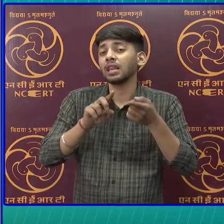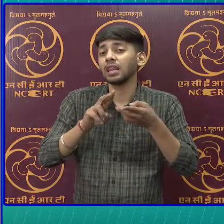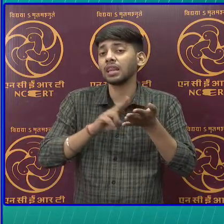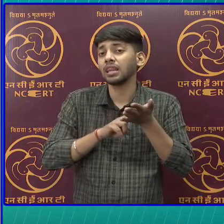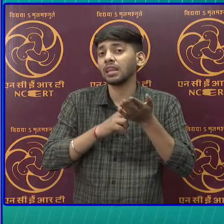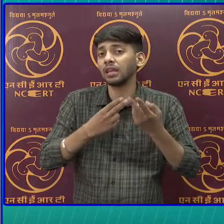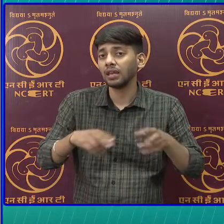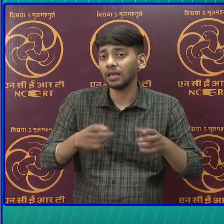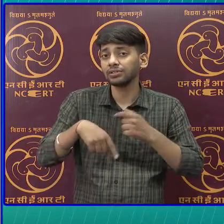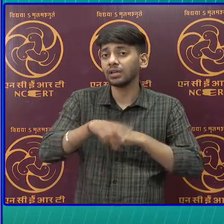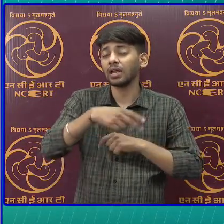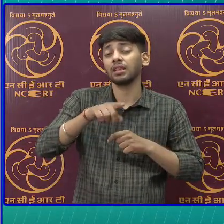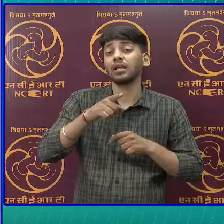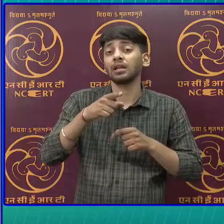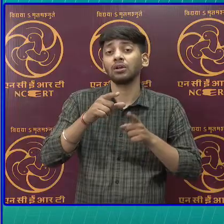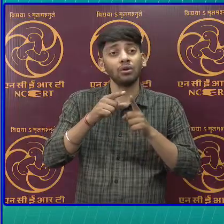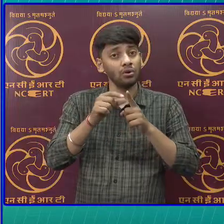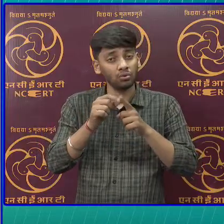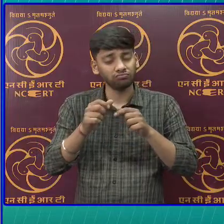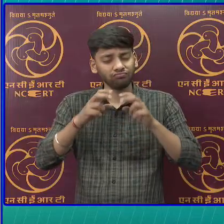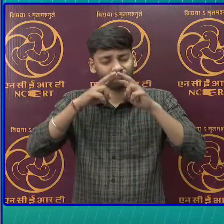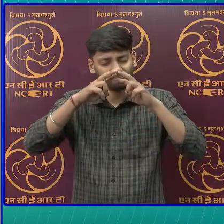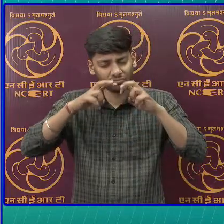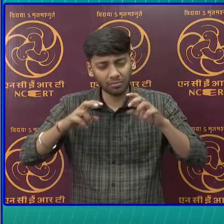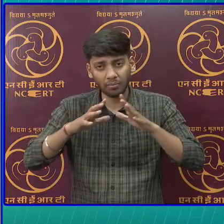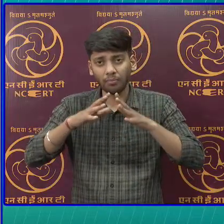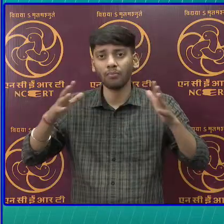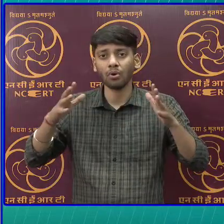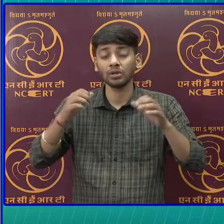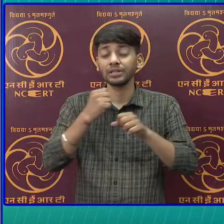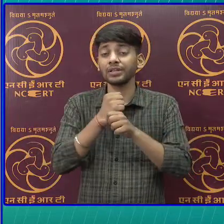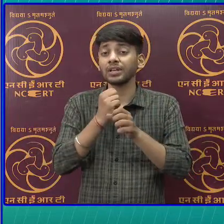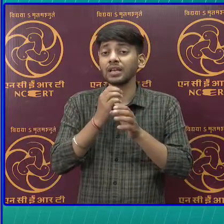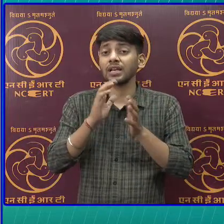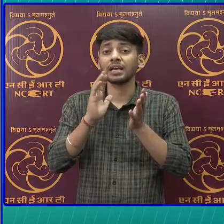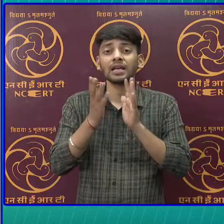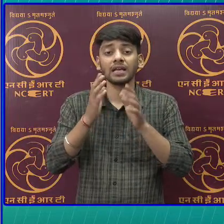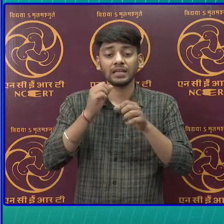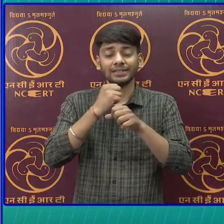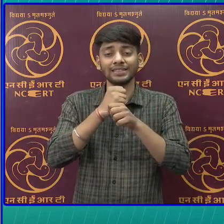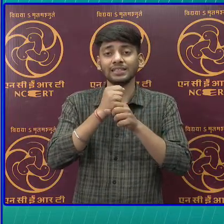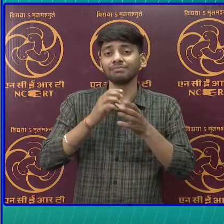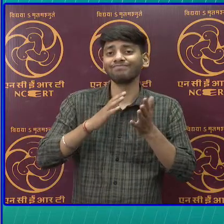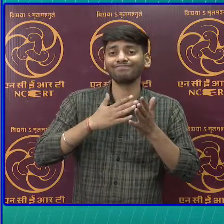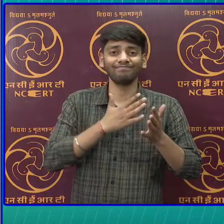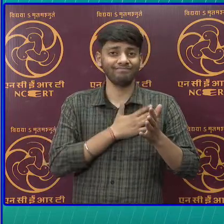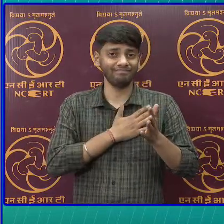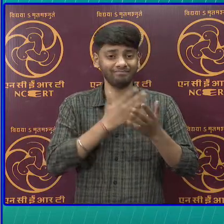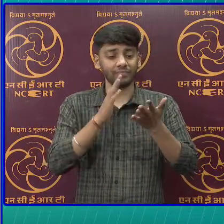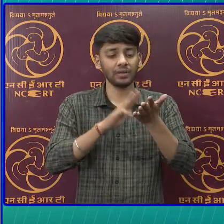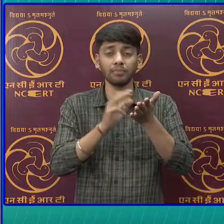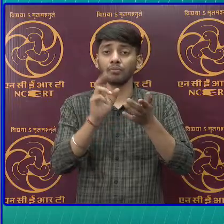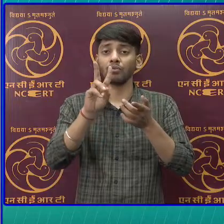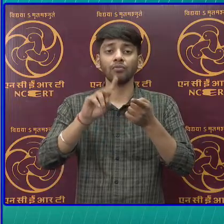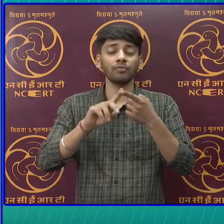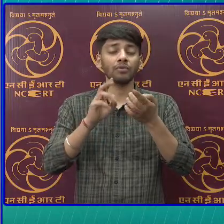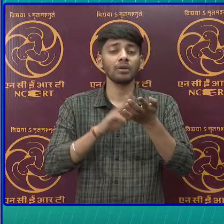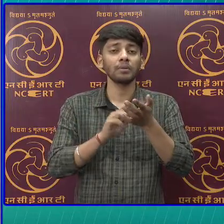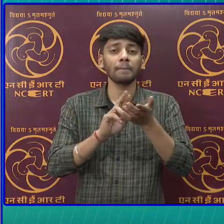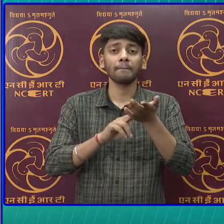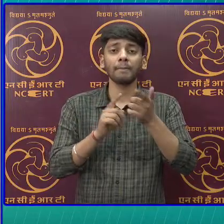was the part of green movement as well, where the group of writers